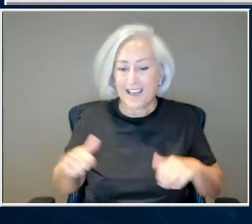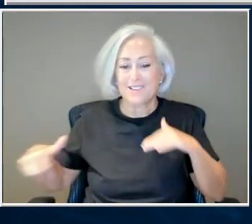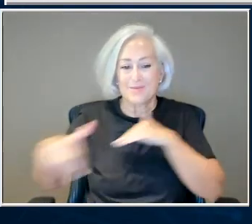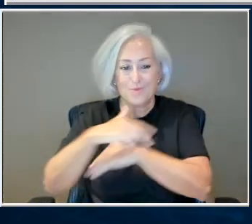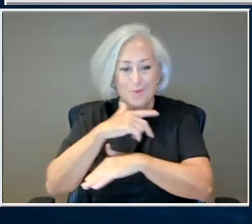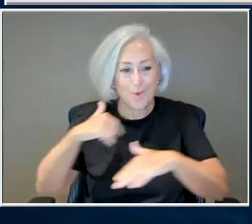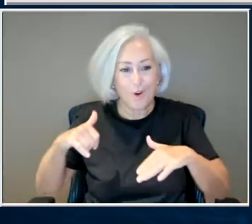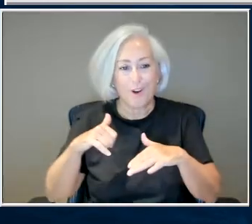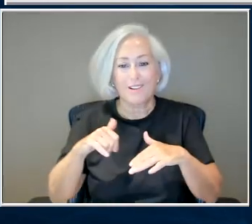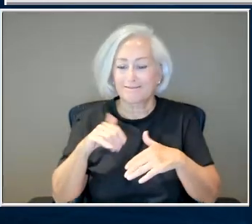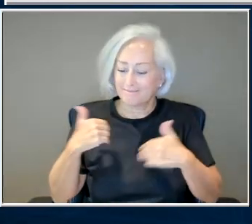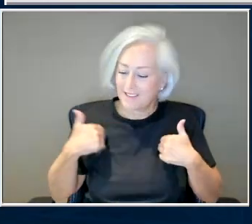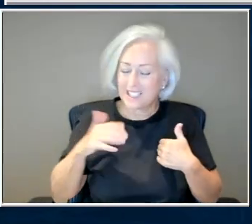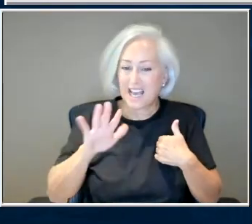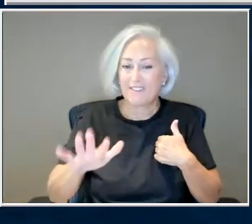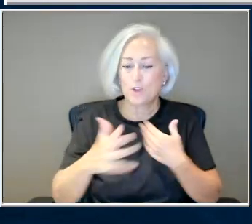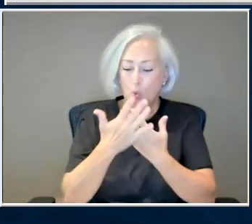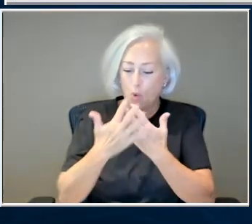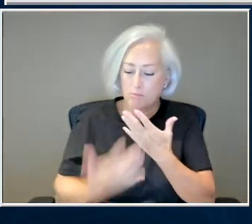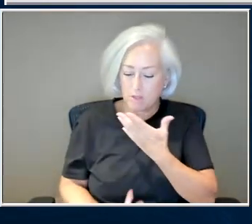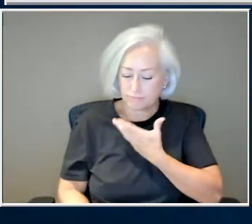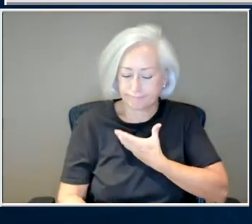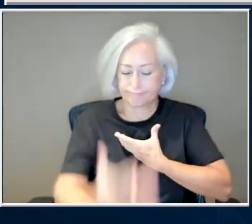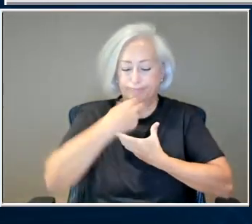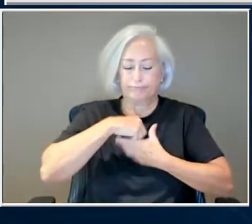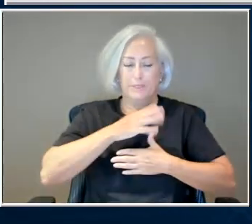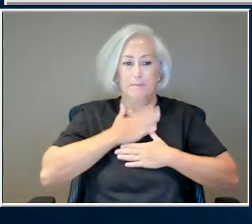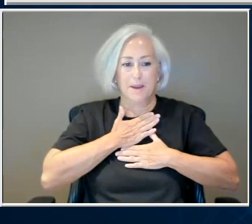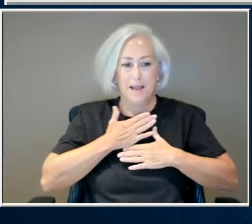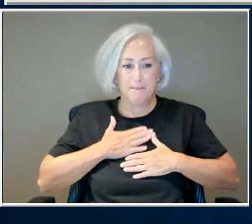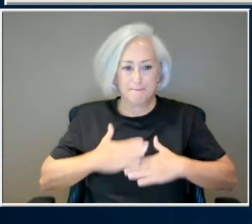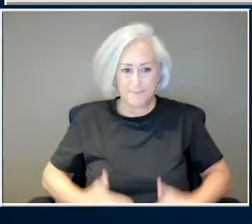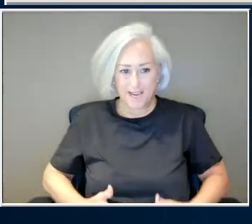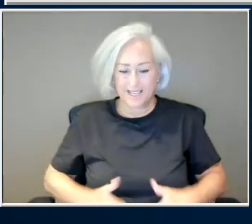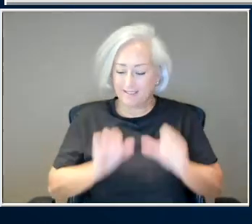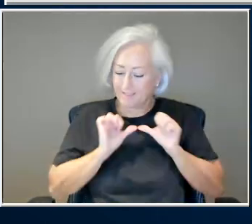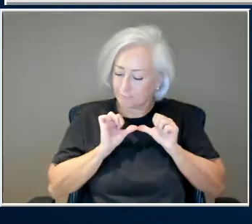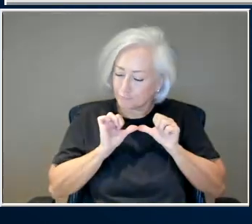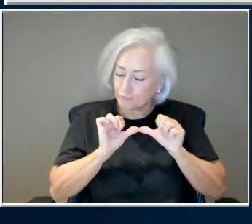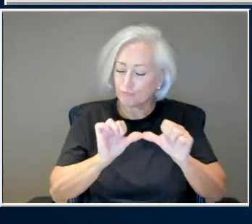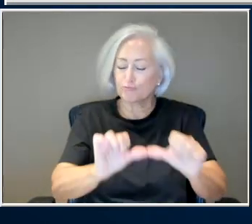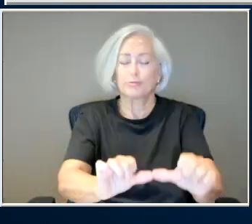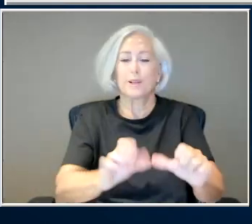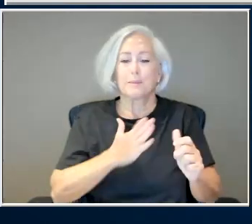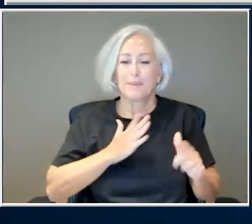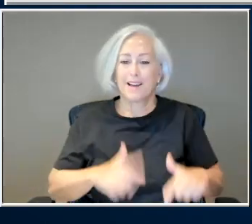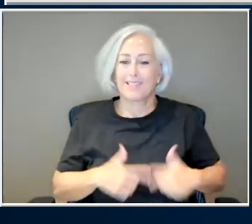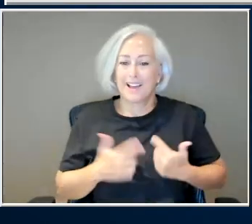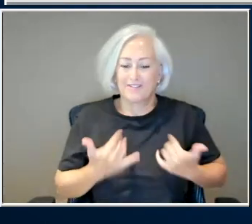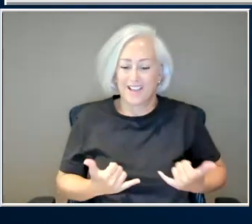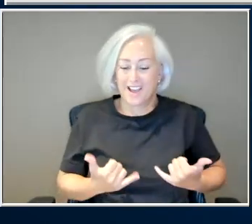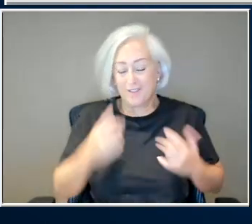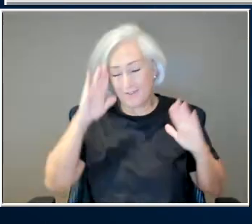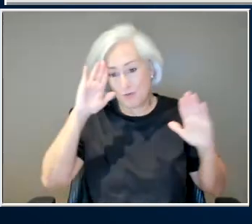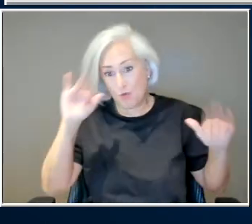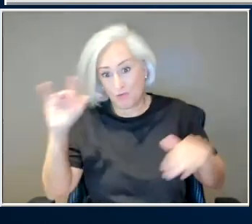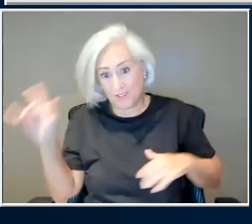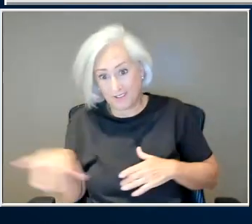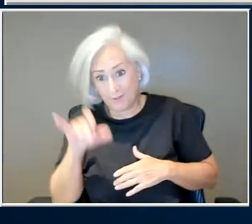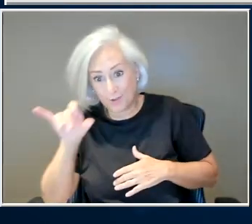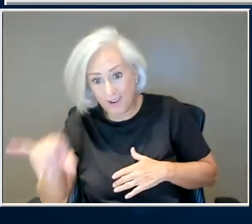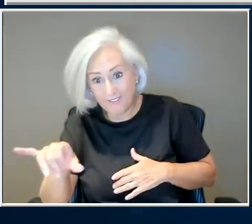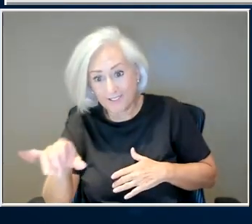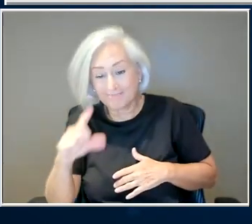that is sustaining me at the moment and hopefully forever is just something super special that will always have